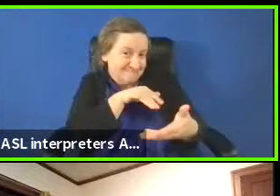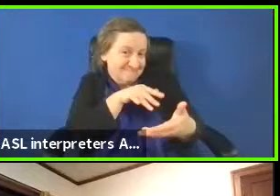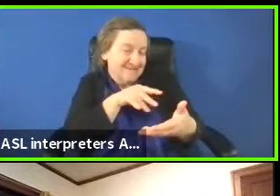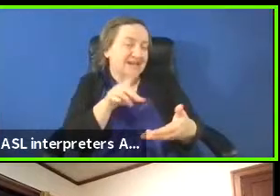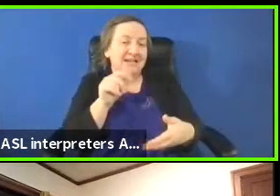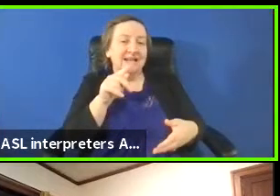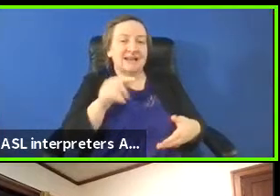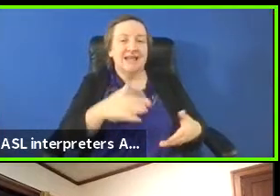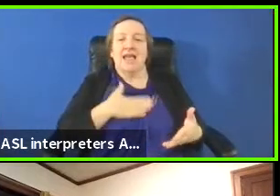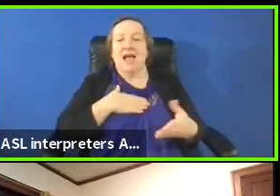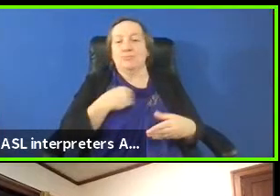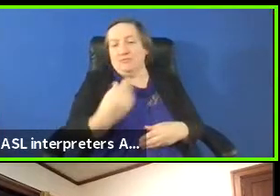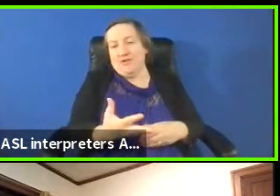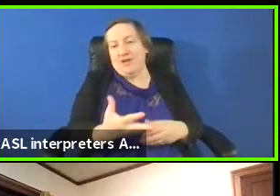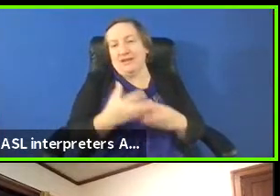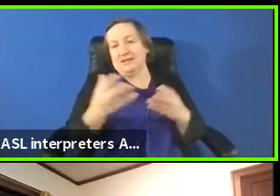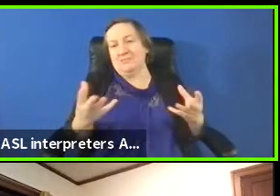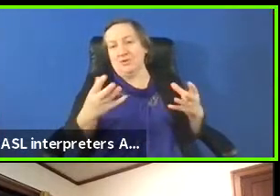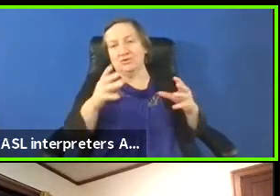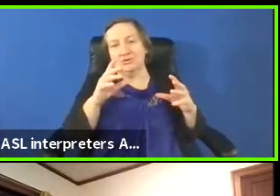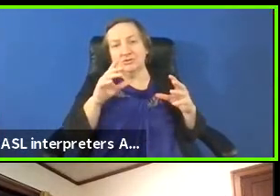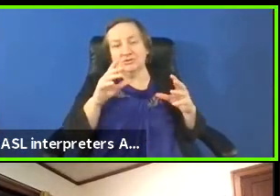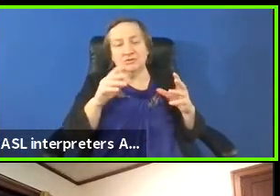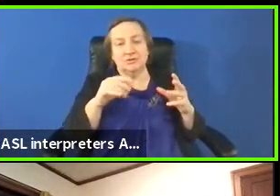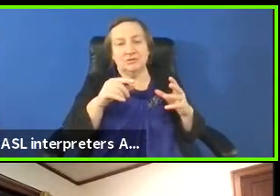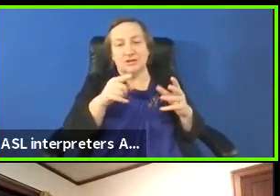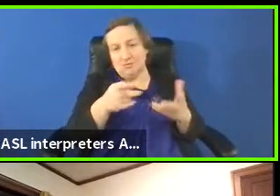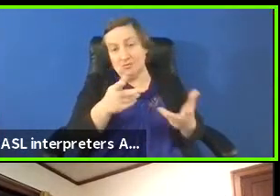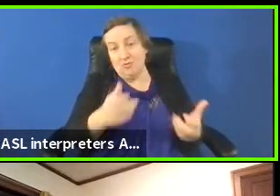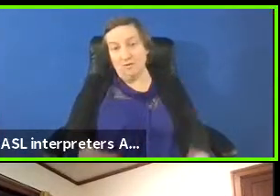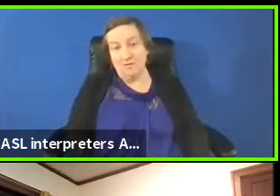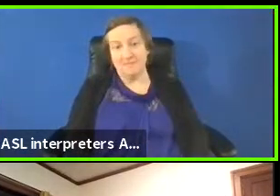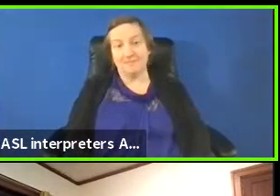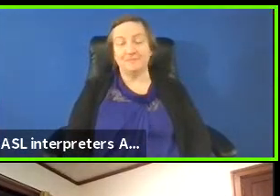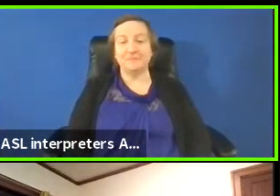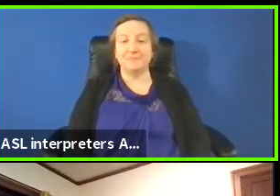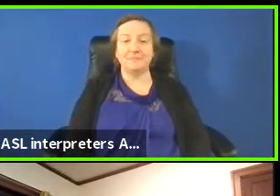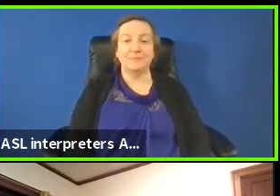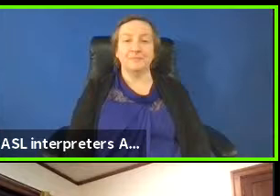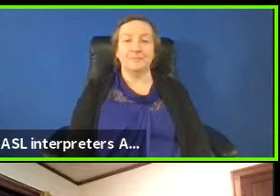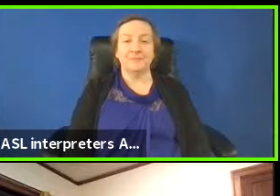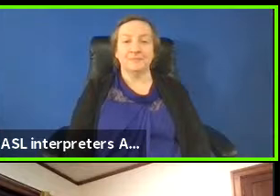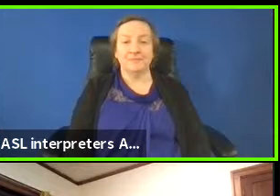definitely happy to provide as much as that as folks want.